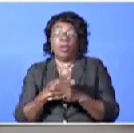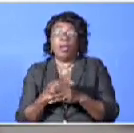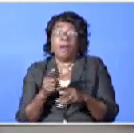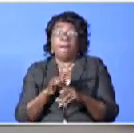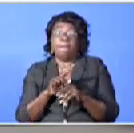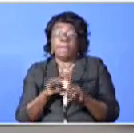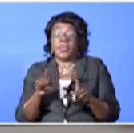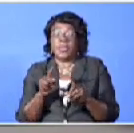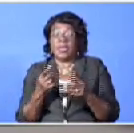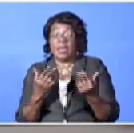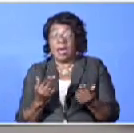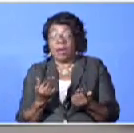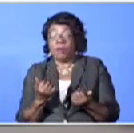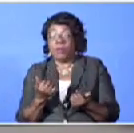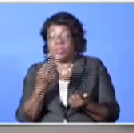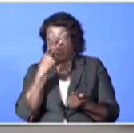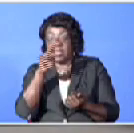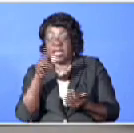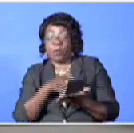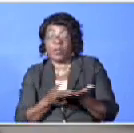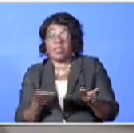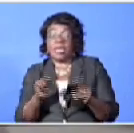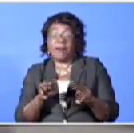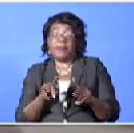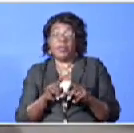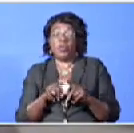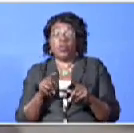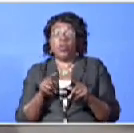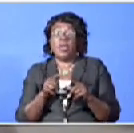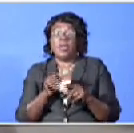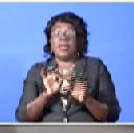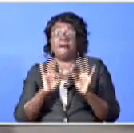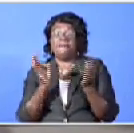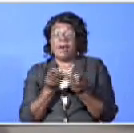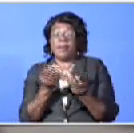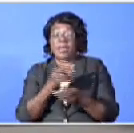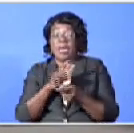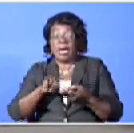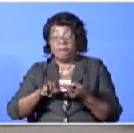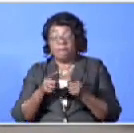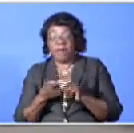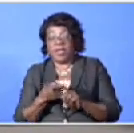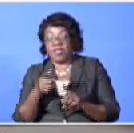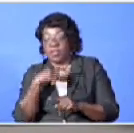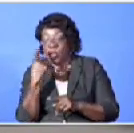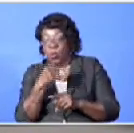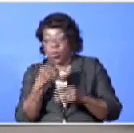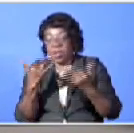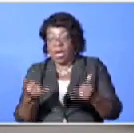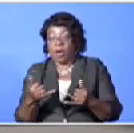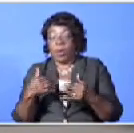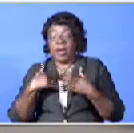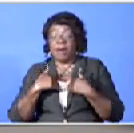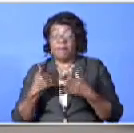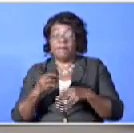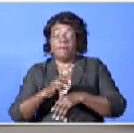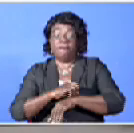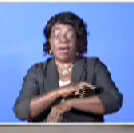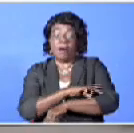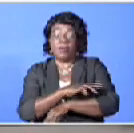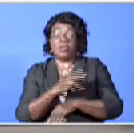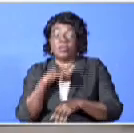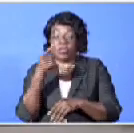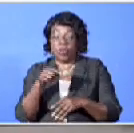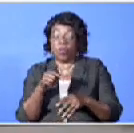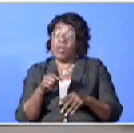friends. We are a very close-knit community, and so we know the people. There are people that had a personal